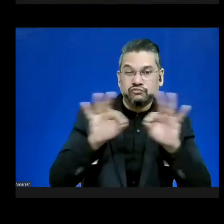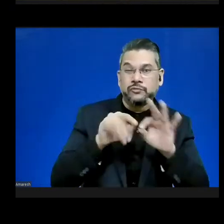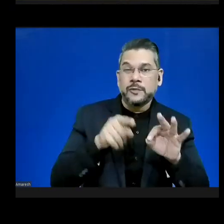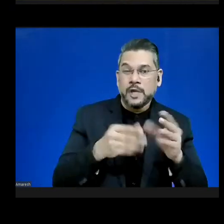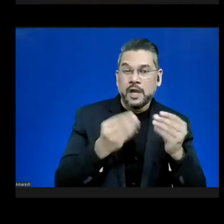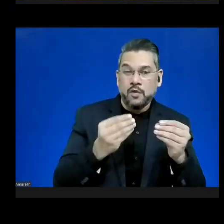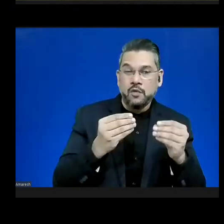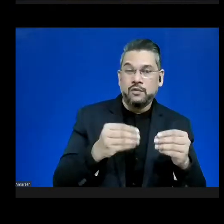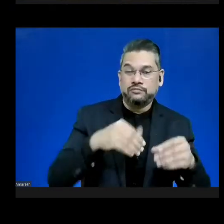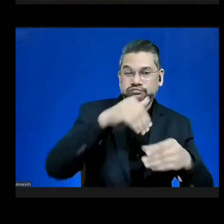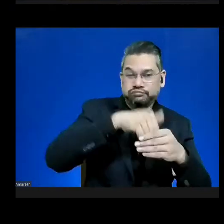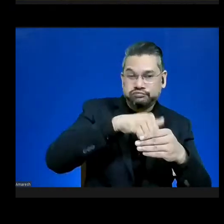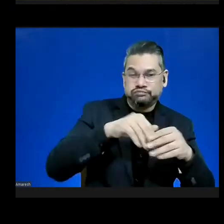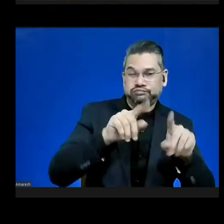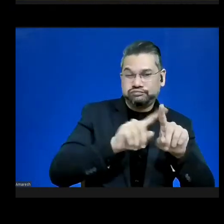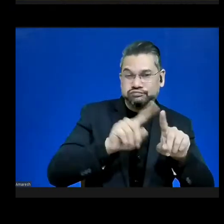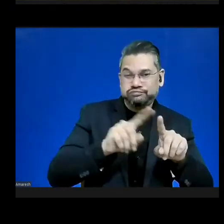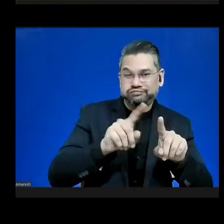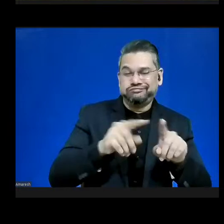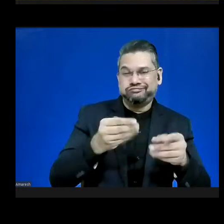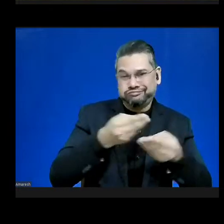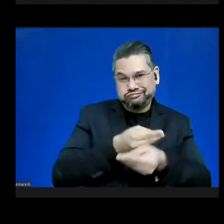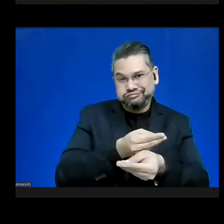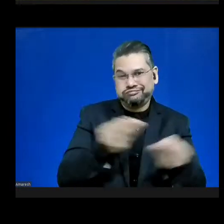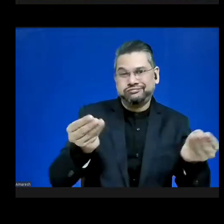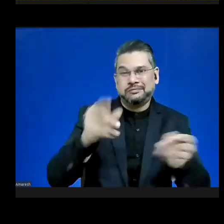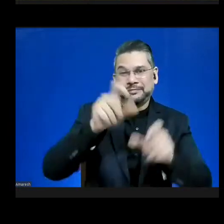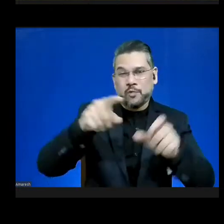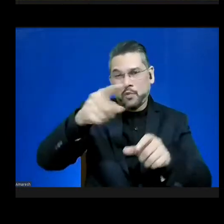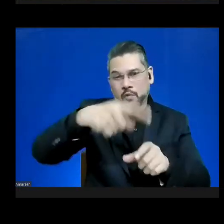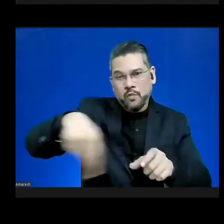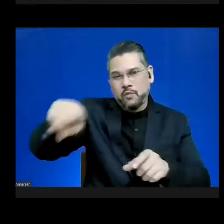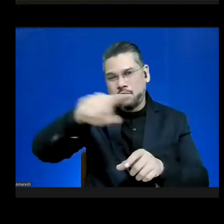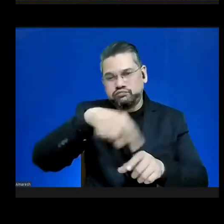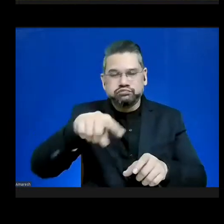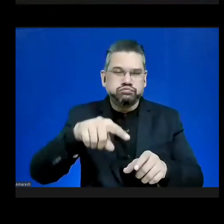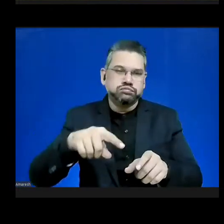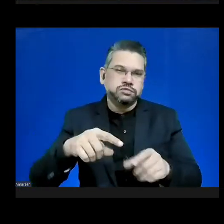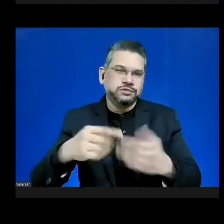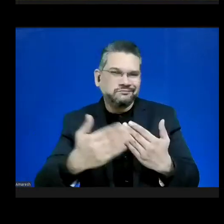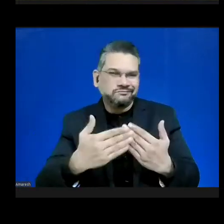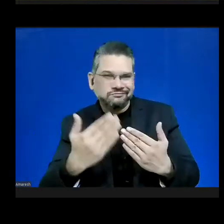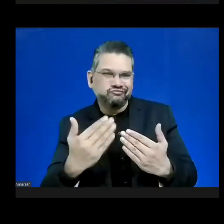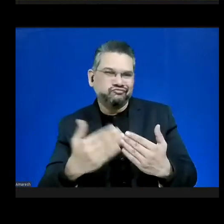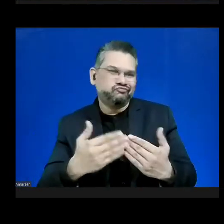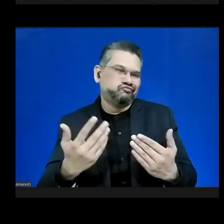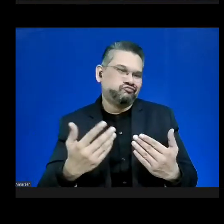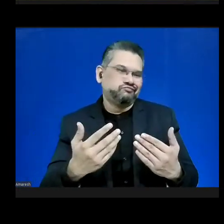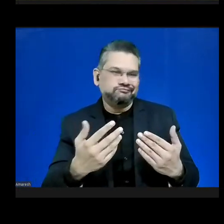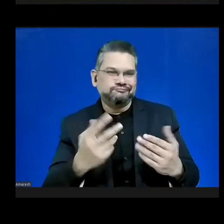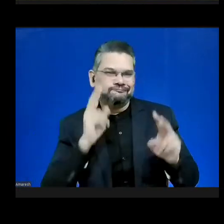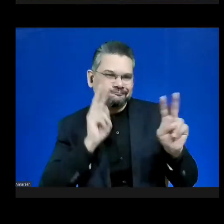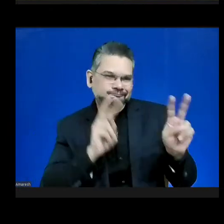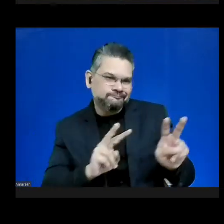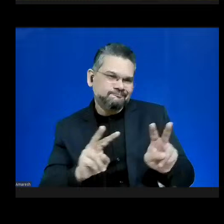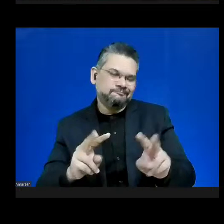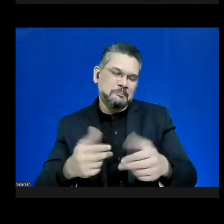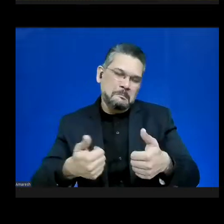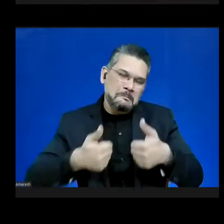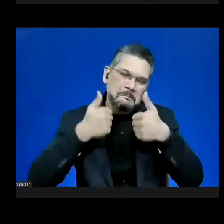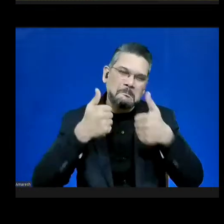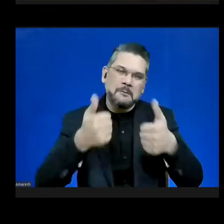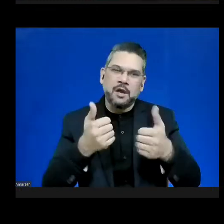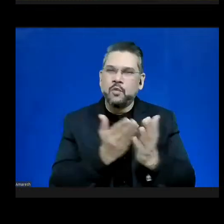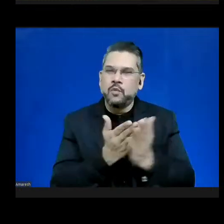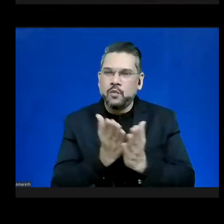content is delivered in to the user in a very efficient manner. So for